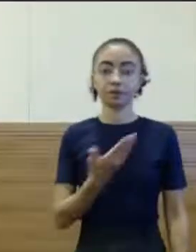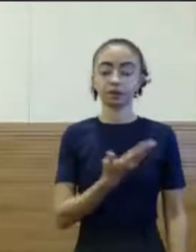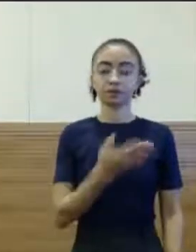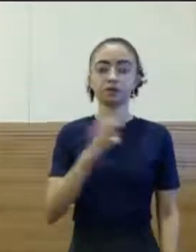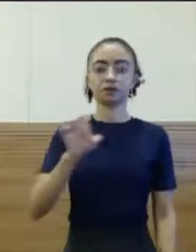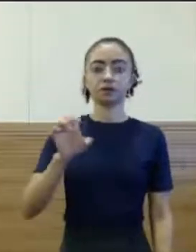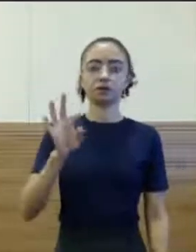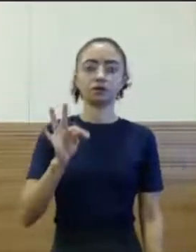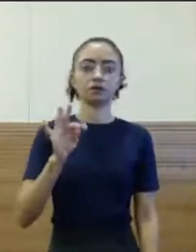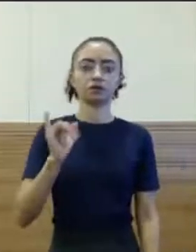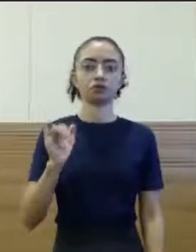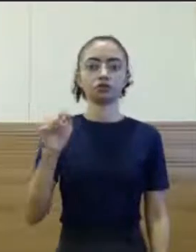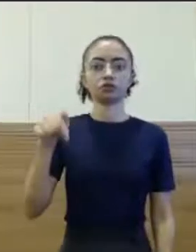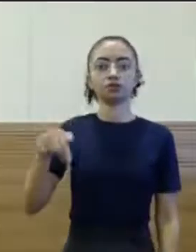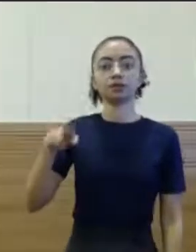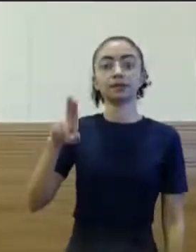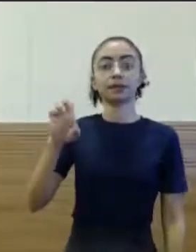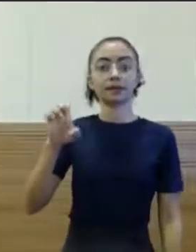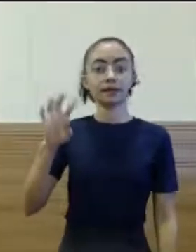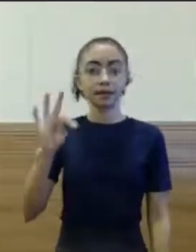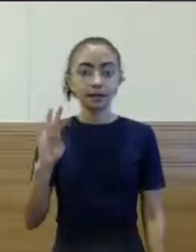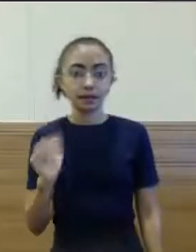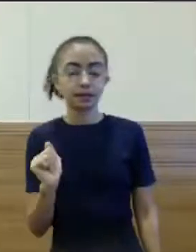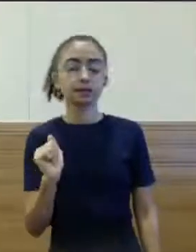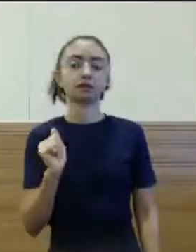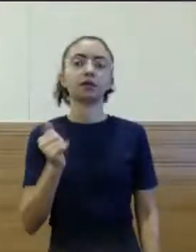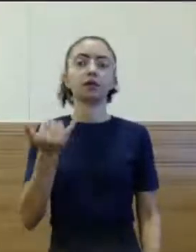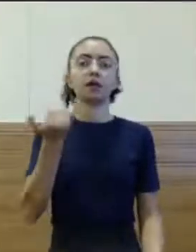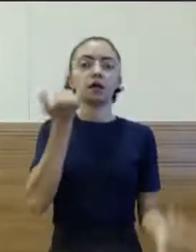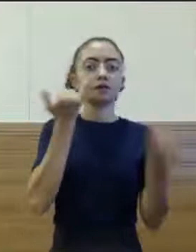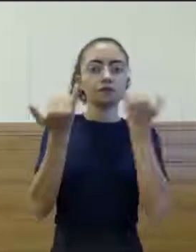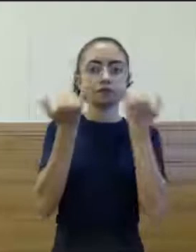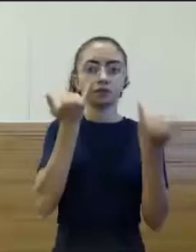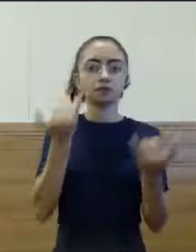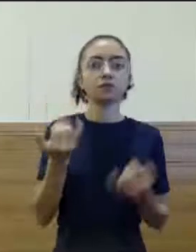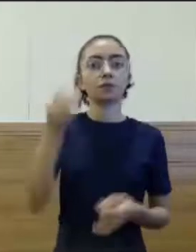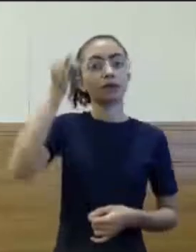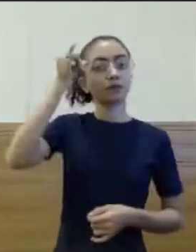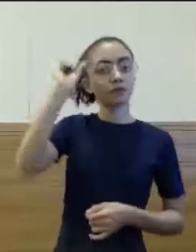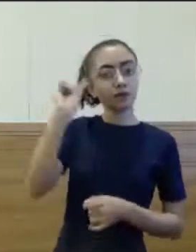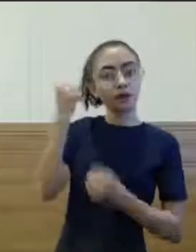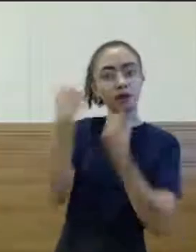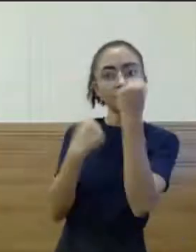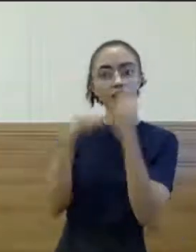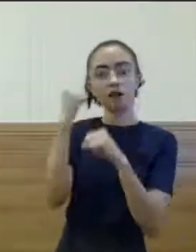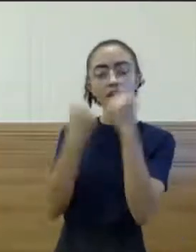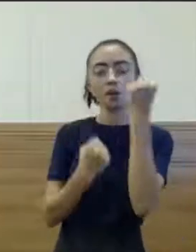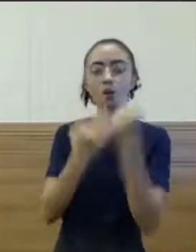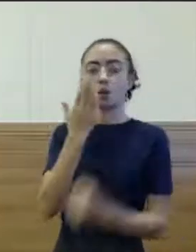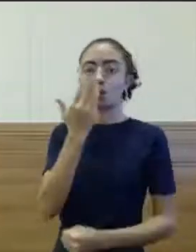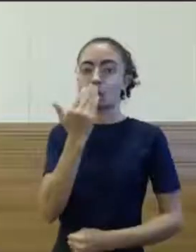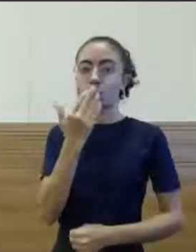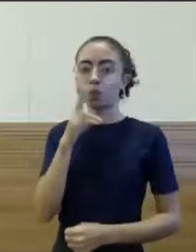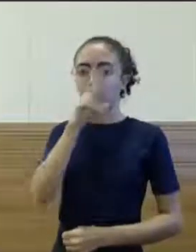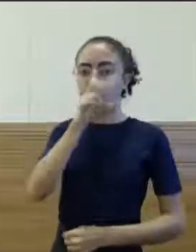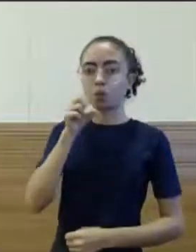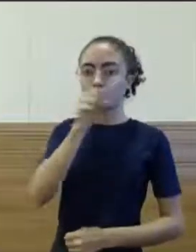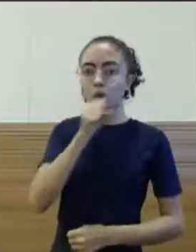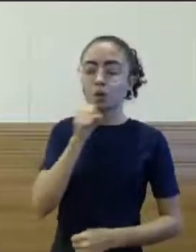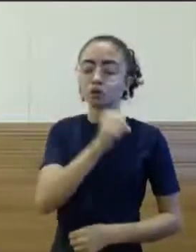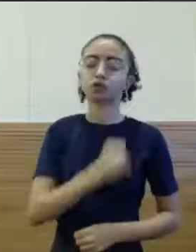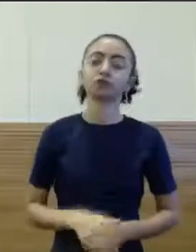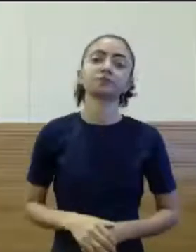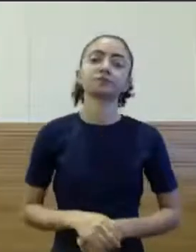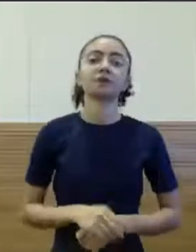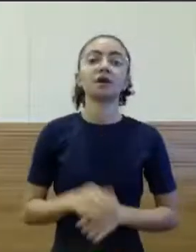improvement. So this front labeling, we have a message that says to avoid the consumption of ultra-processed food due to